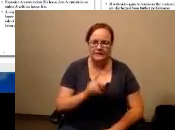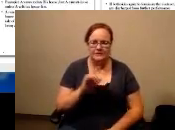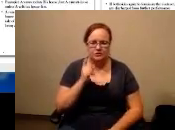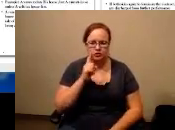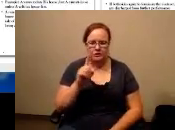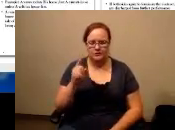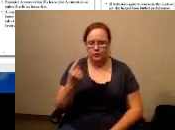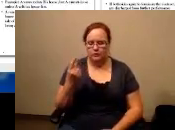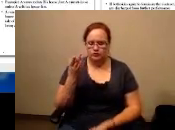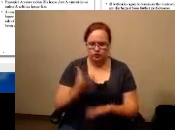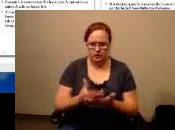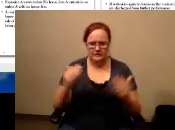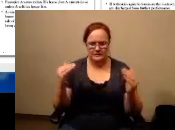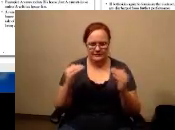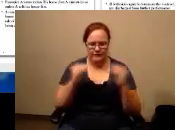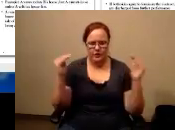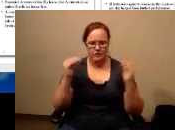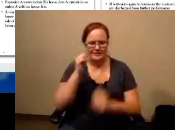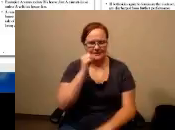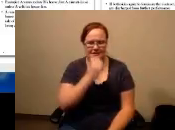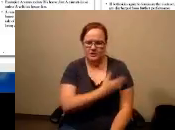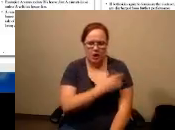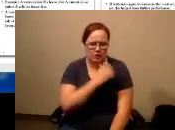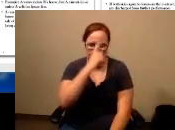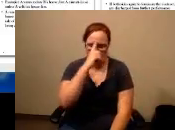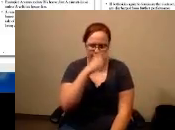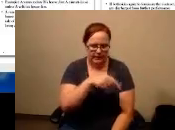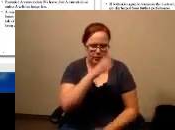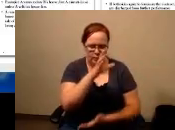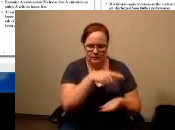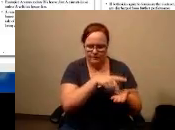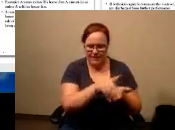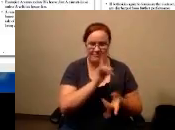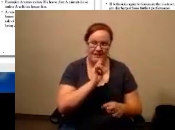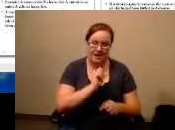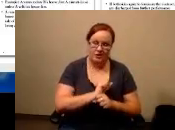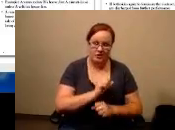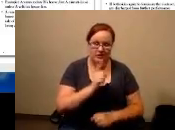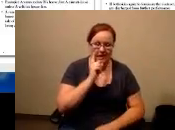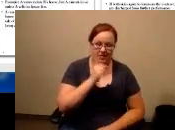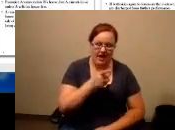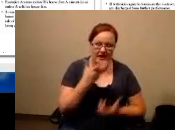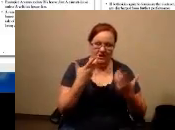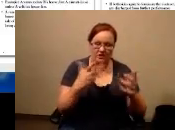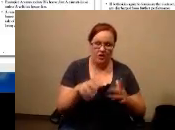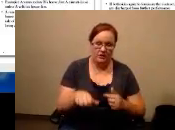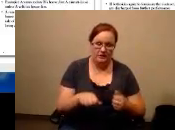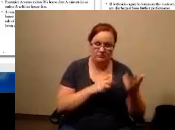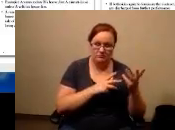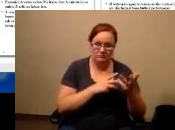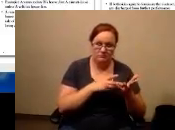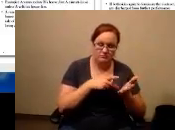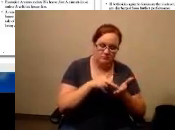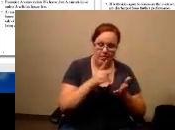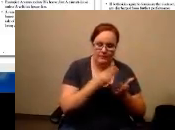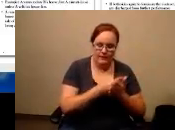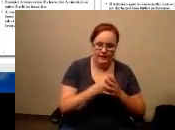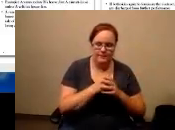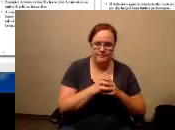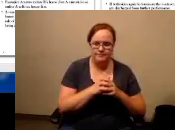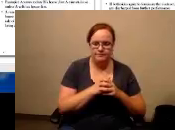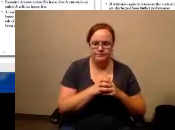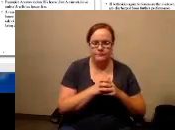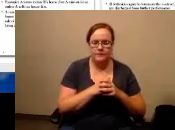and fairness. The daughters didn't think he would ever pay. In fact, they actually thought he'd blown them up. We are moving